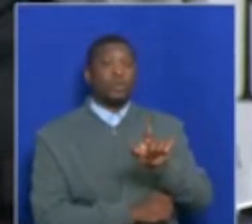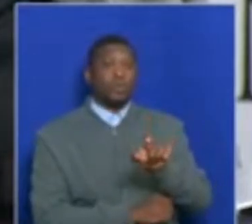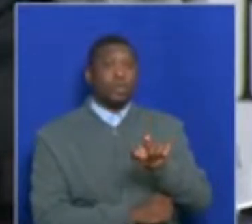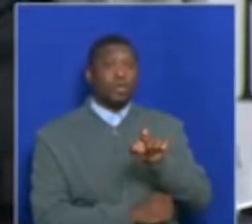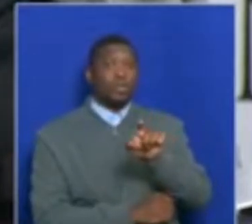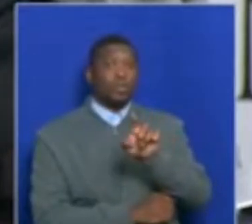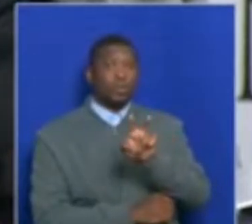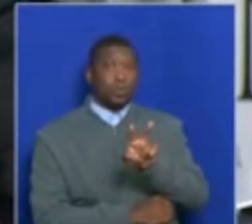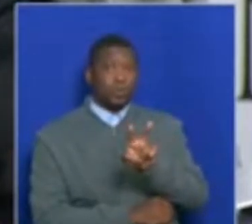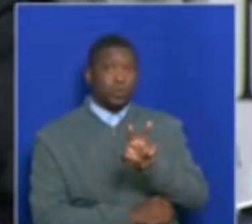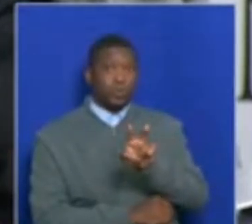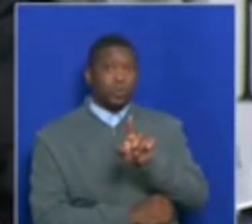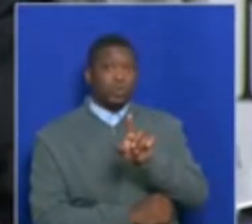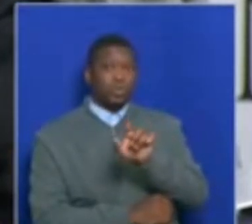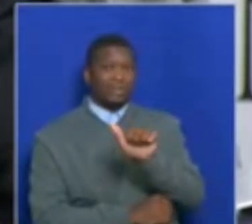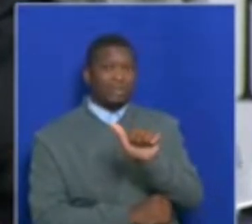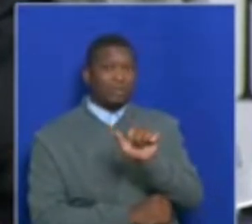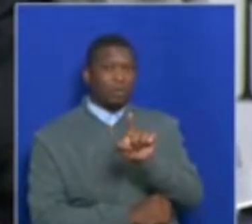2712612.